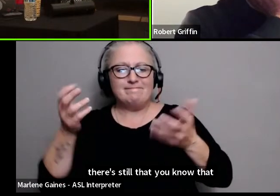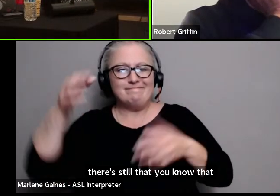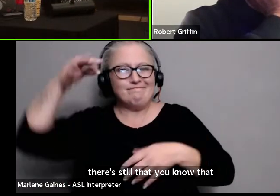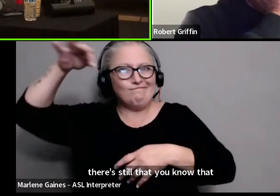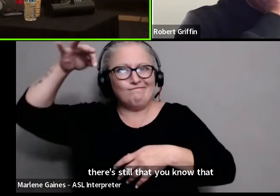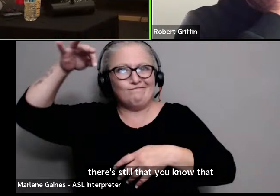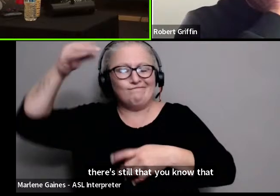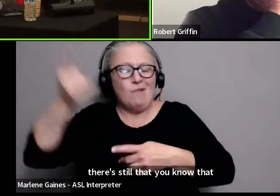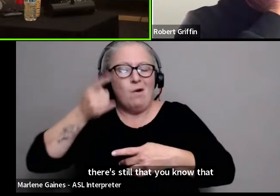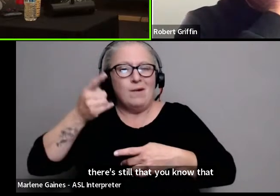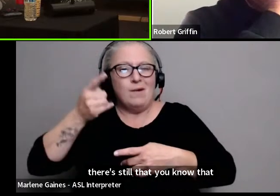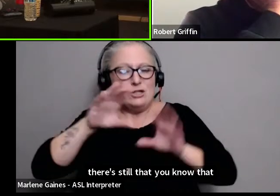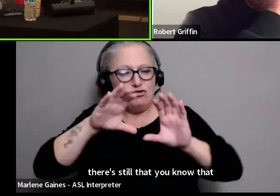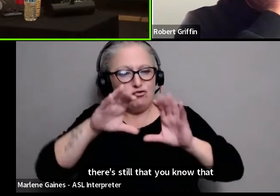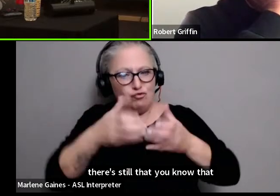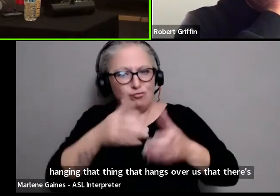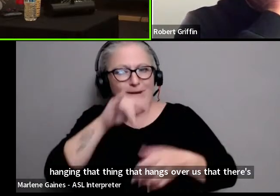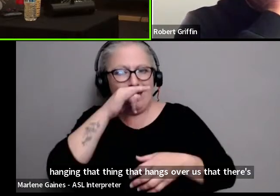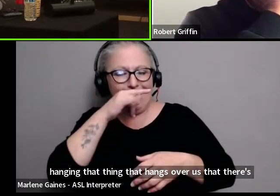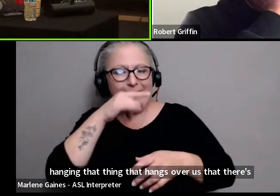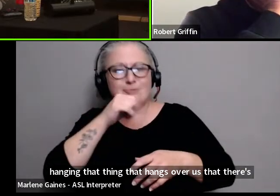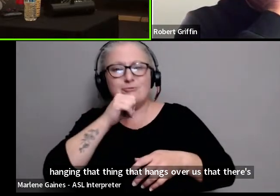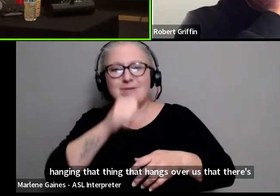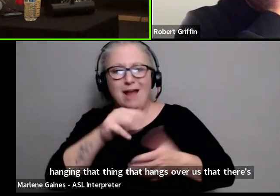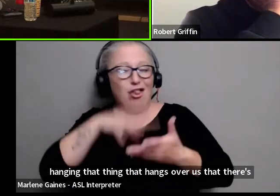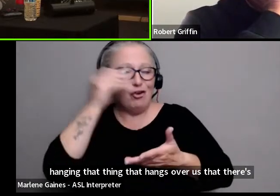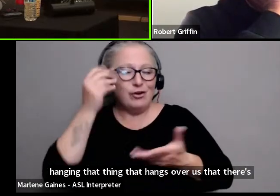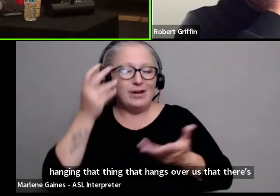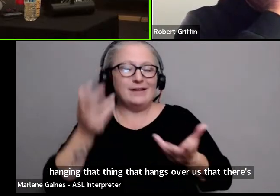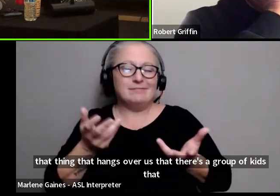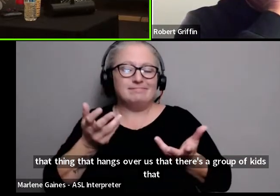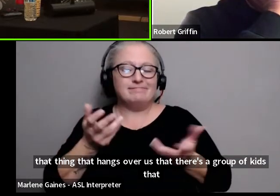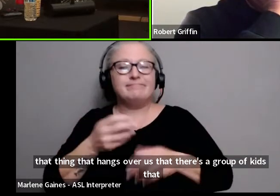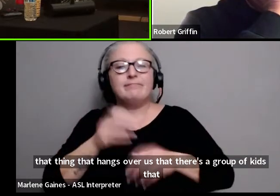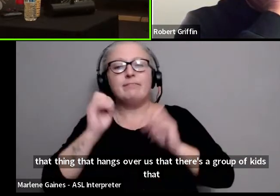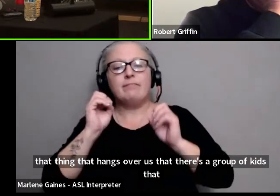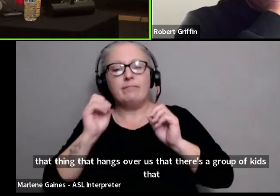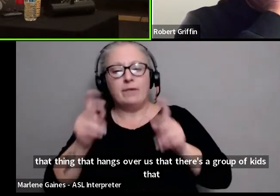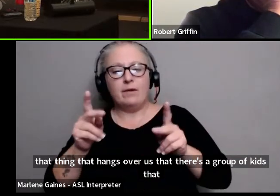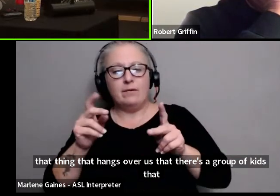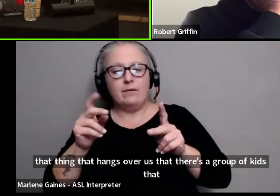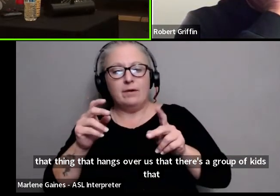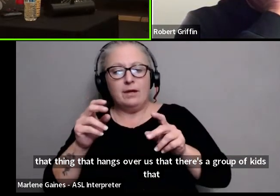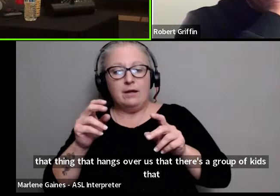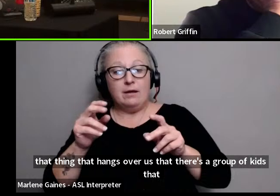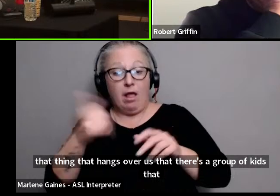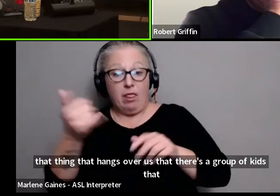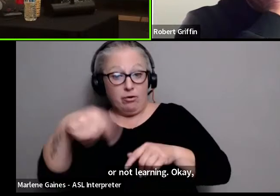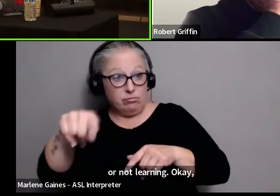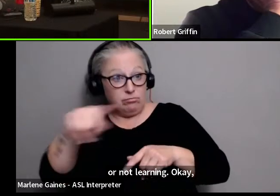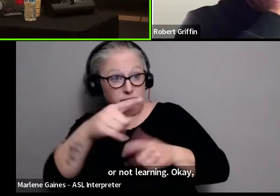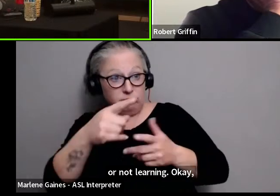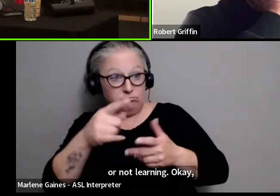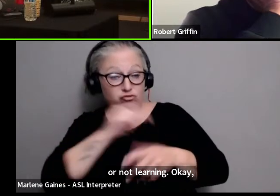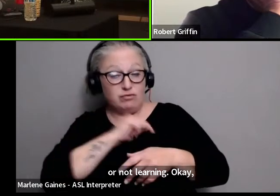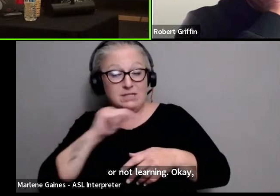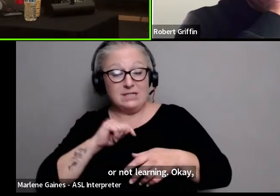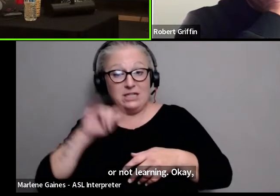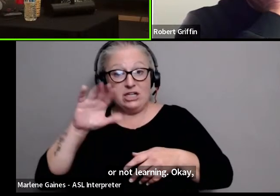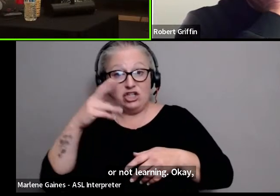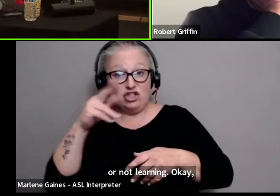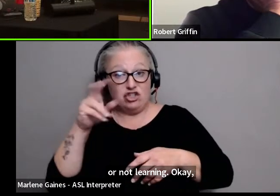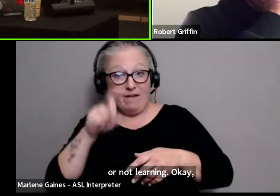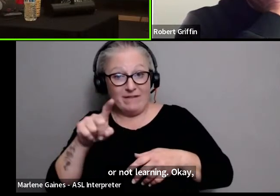us, that there's a group of kids that are not learning. Okay, anybody else? Trustee